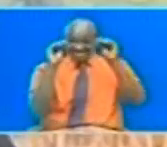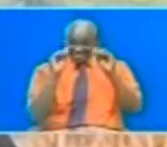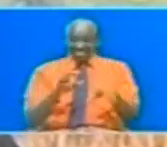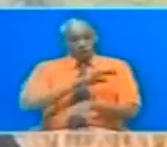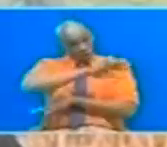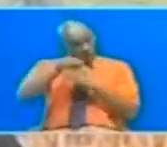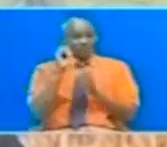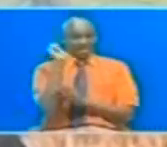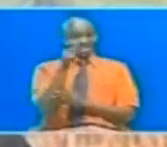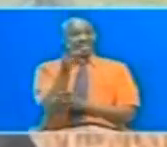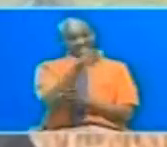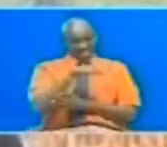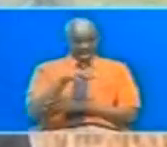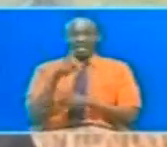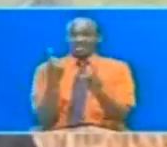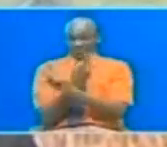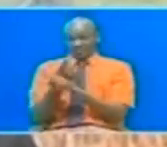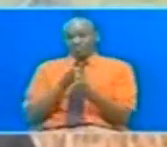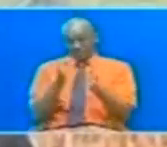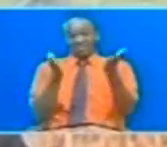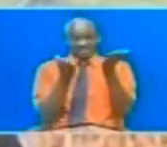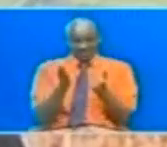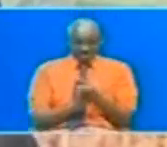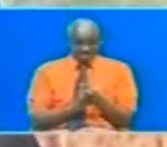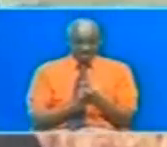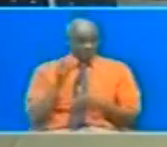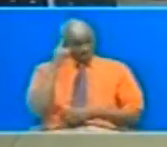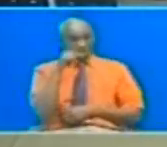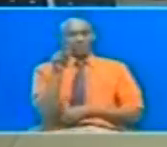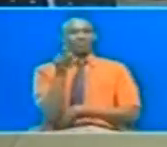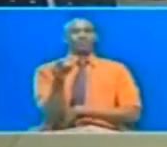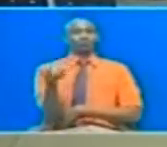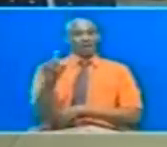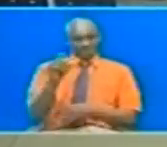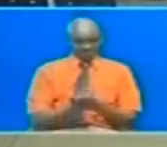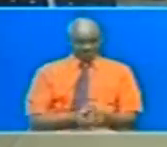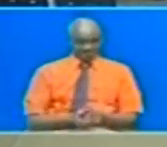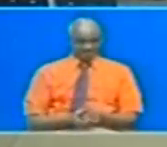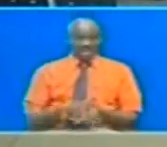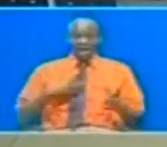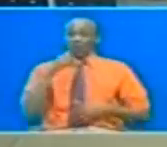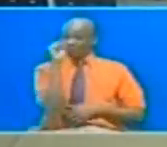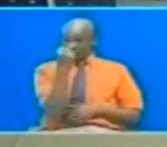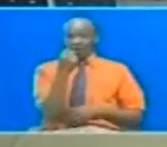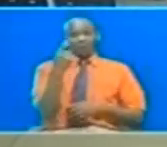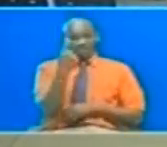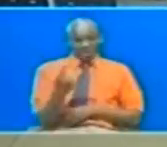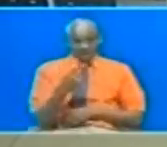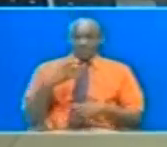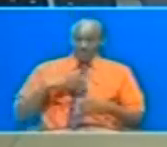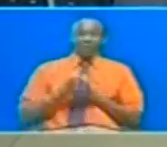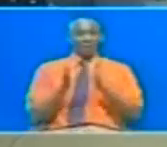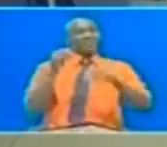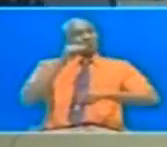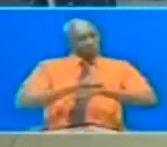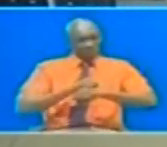country and other public servants will be considered. As of the 5th of January, students and pupils of public schools have not